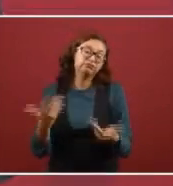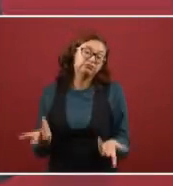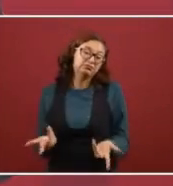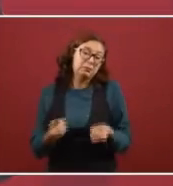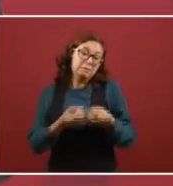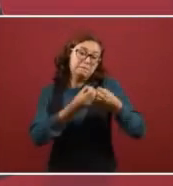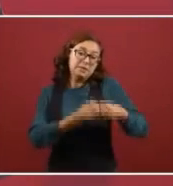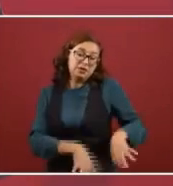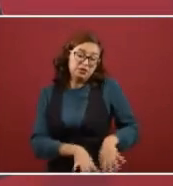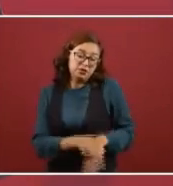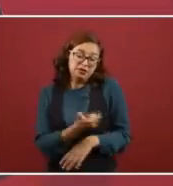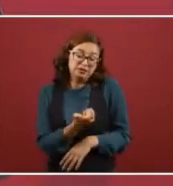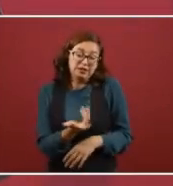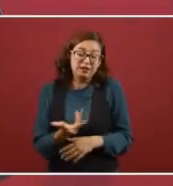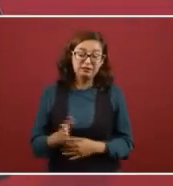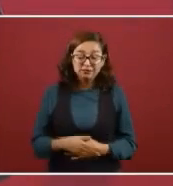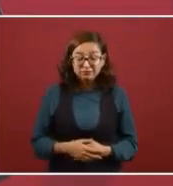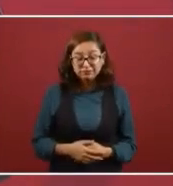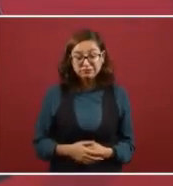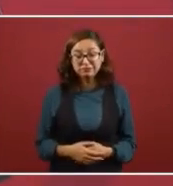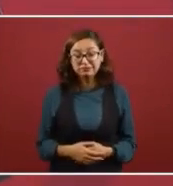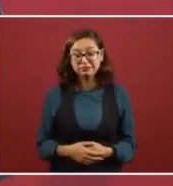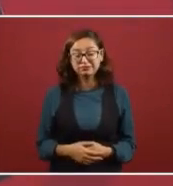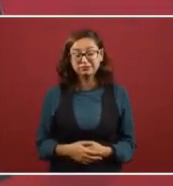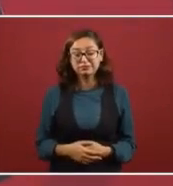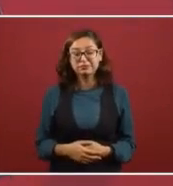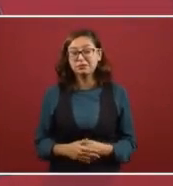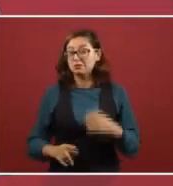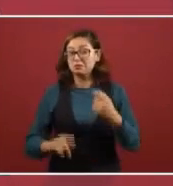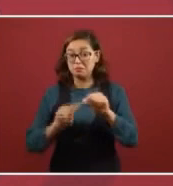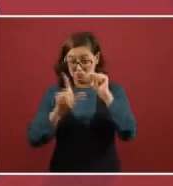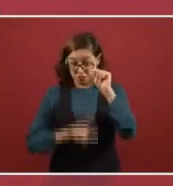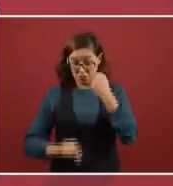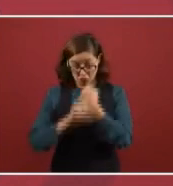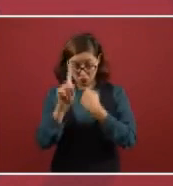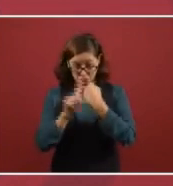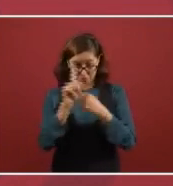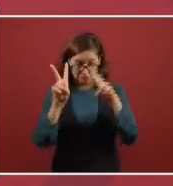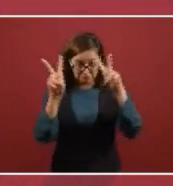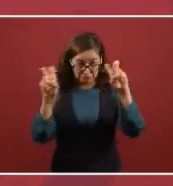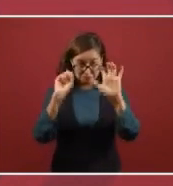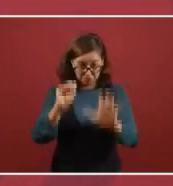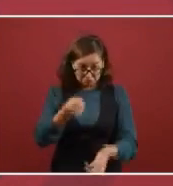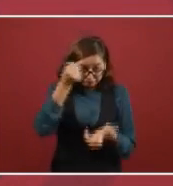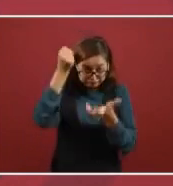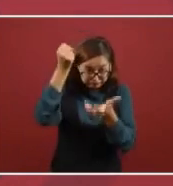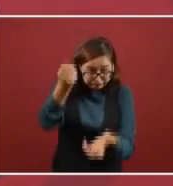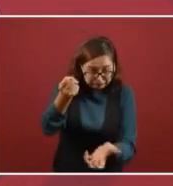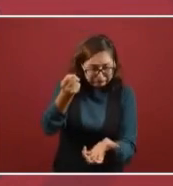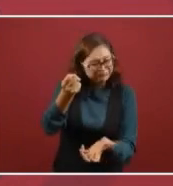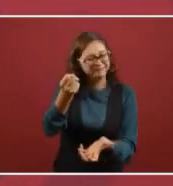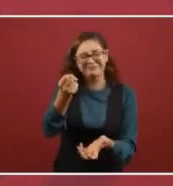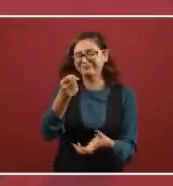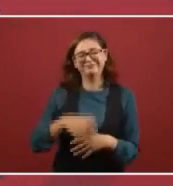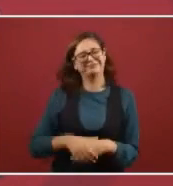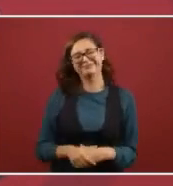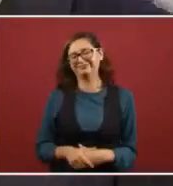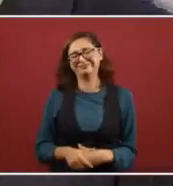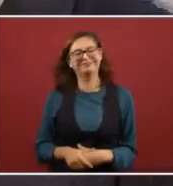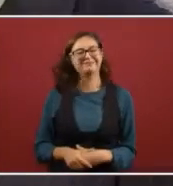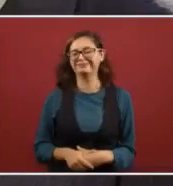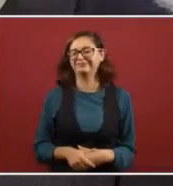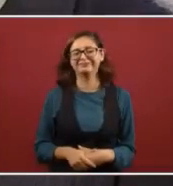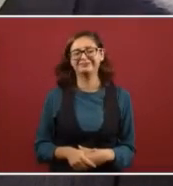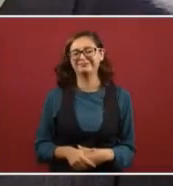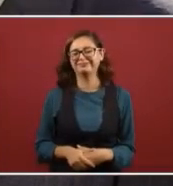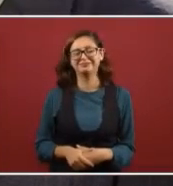corruption was El problema reigning. en México no es el presupuesto. The problem in Mexico is not the El budget.